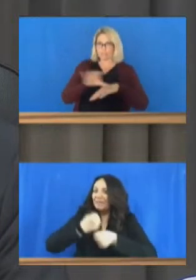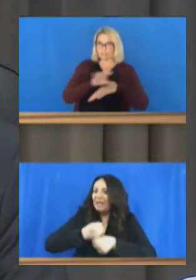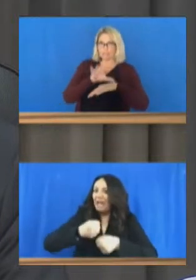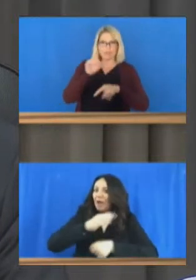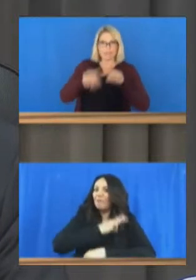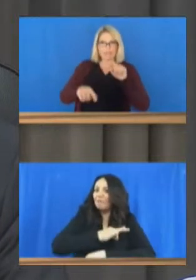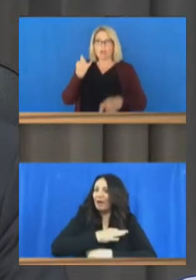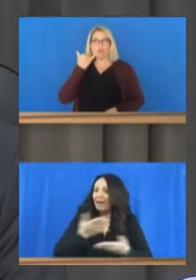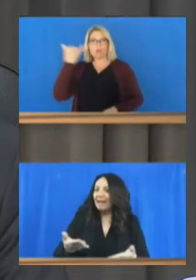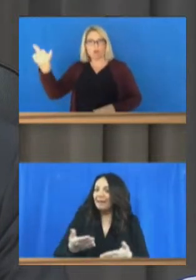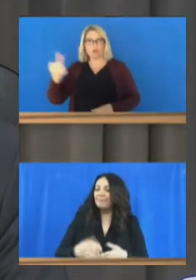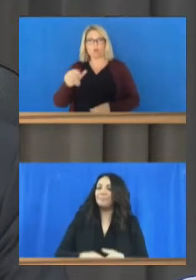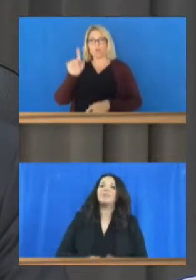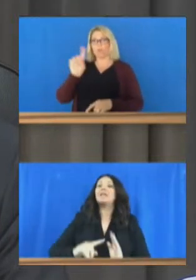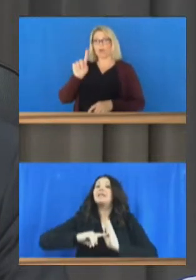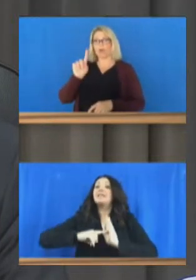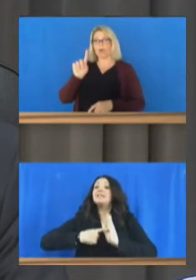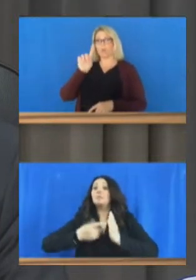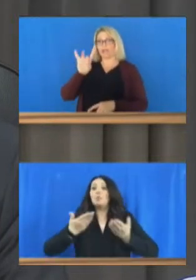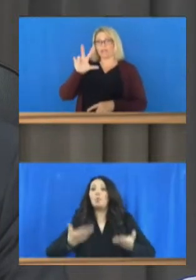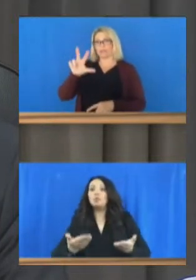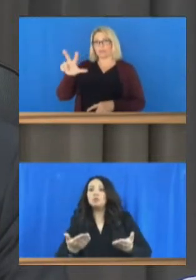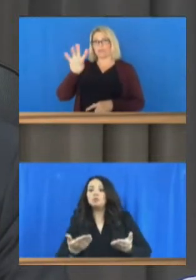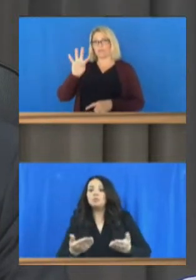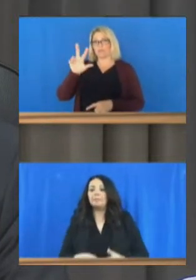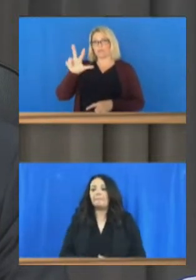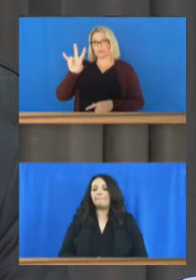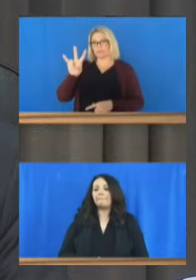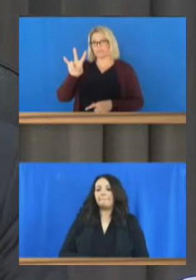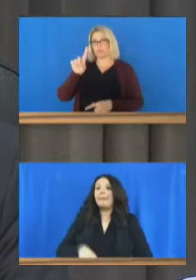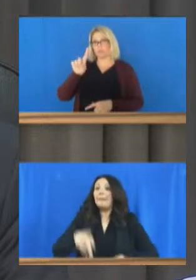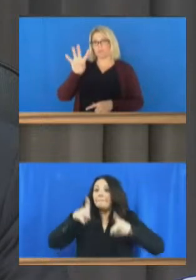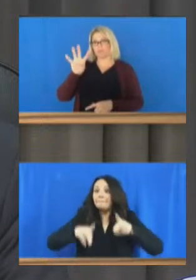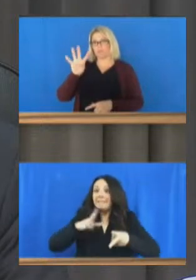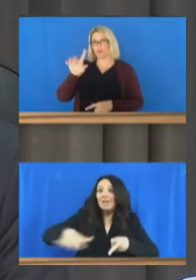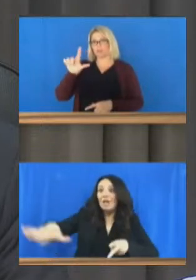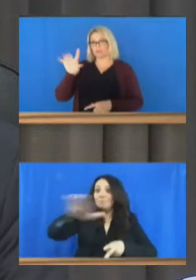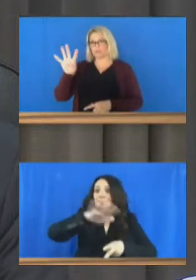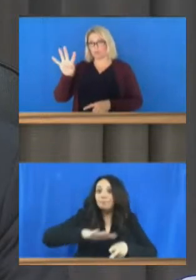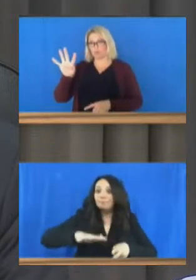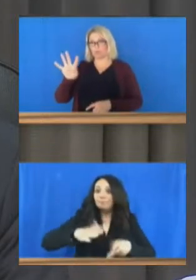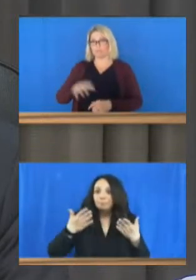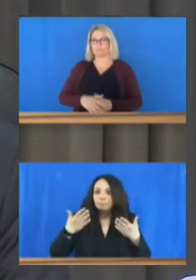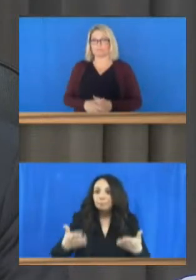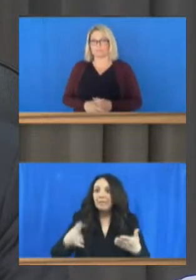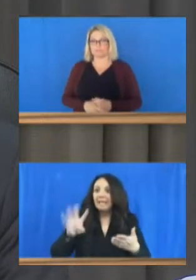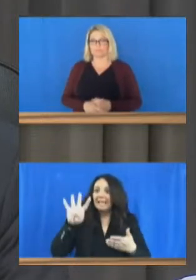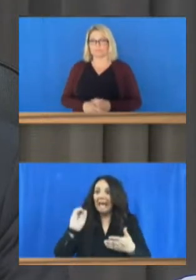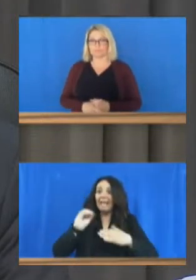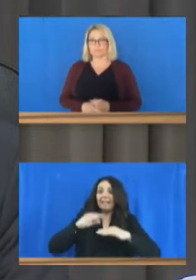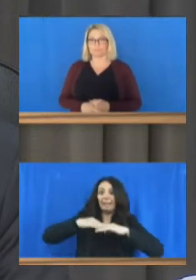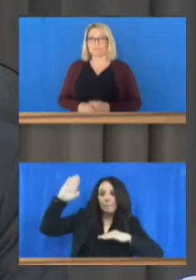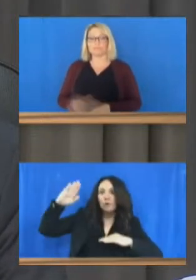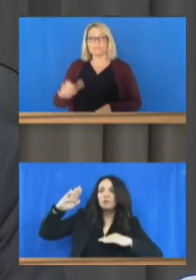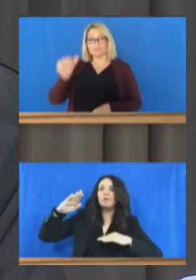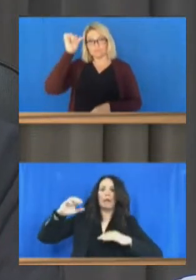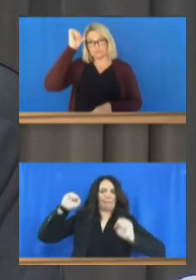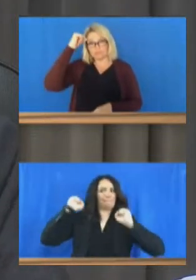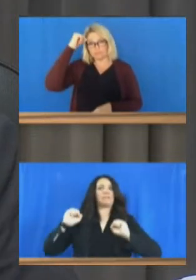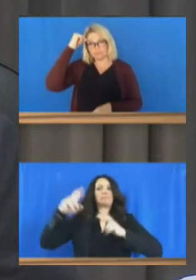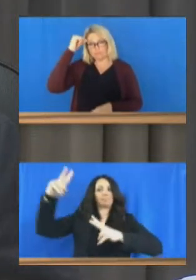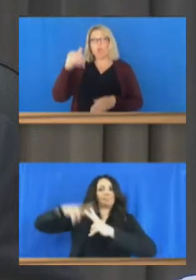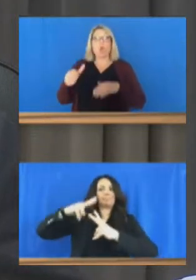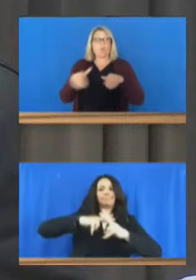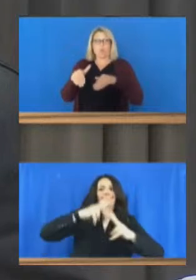been directed to self-isolate, please reschedule your appointment. That'll allow someone else to fill up that space and help us get more people vaccinated